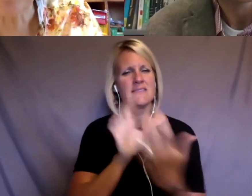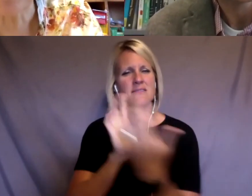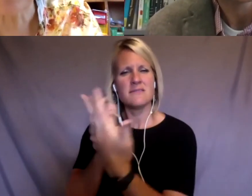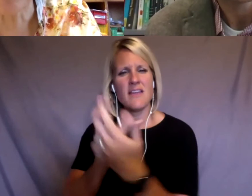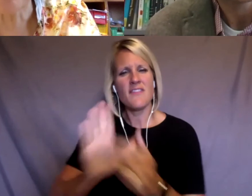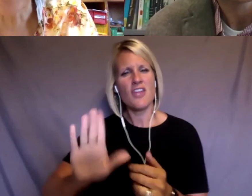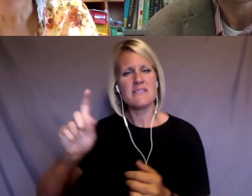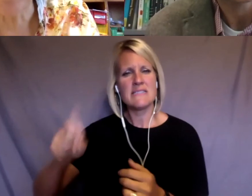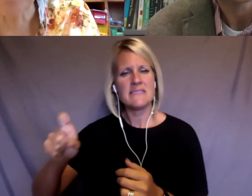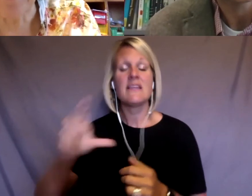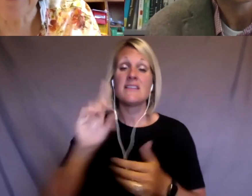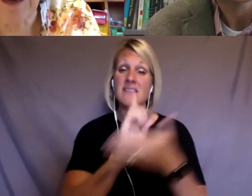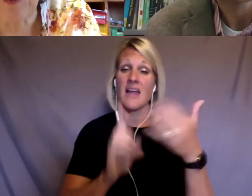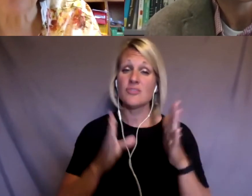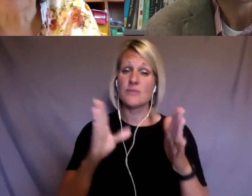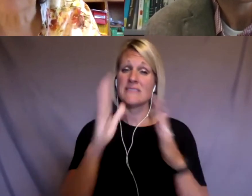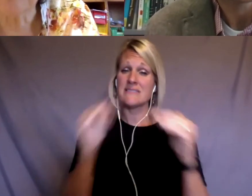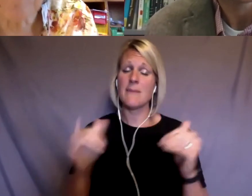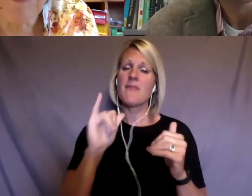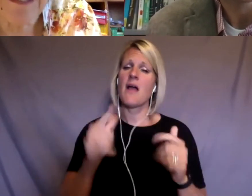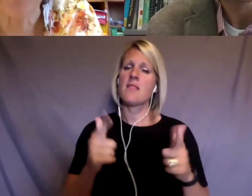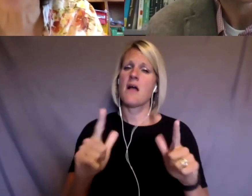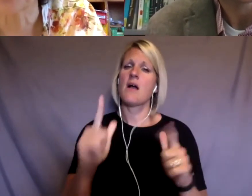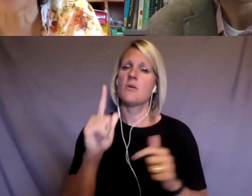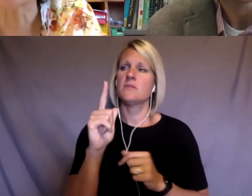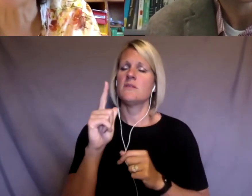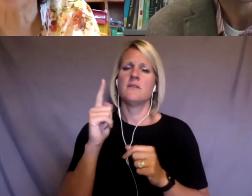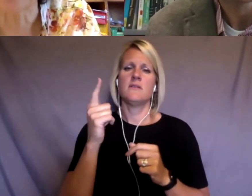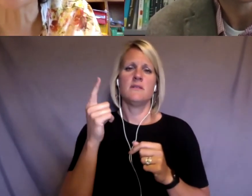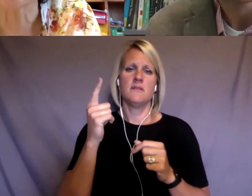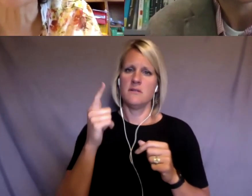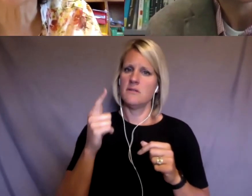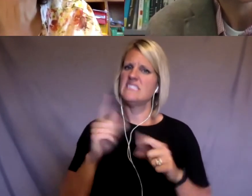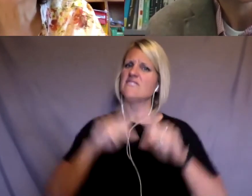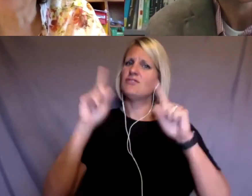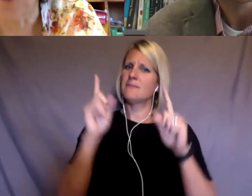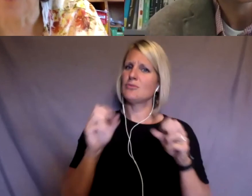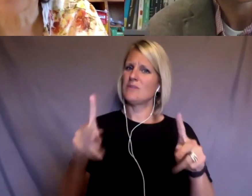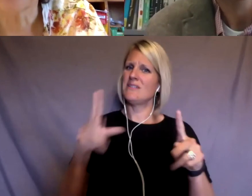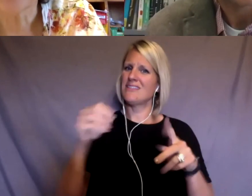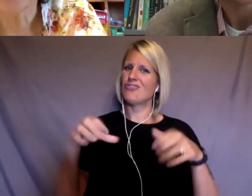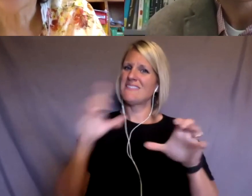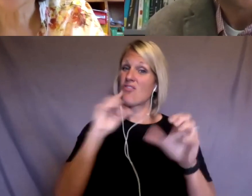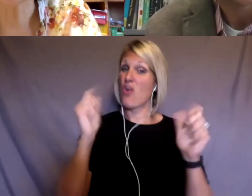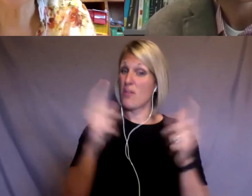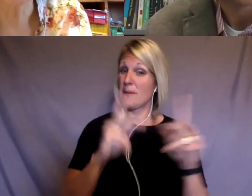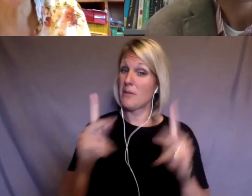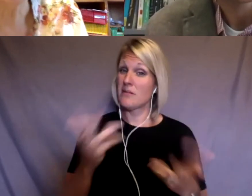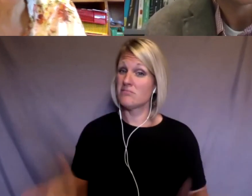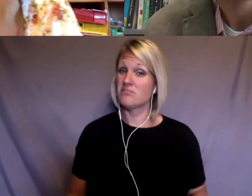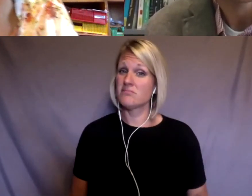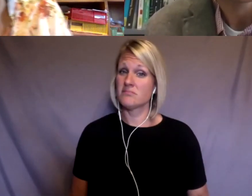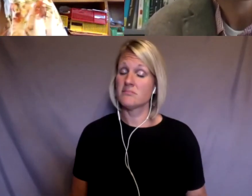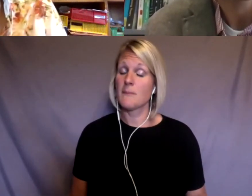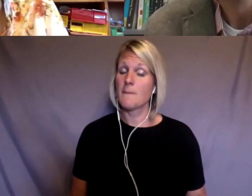street system that gives opportunities and chances for all. And so if we